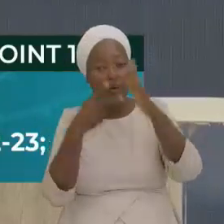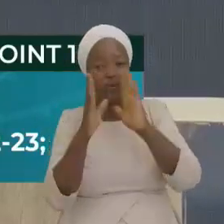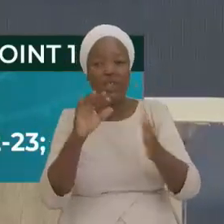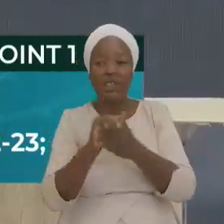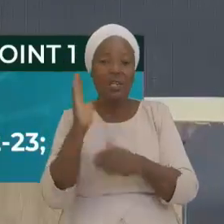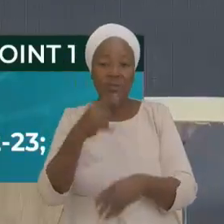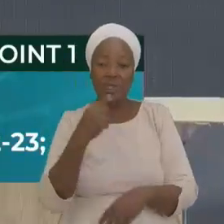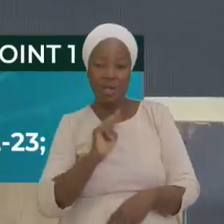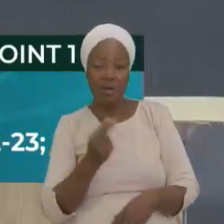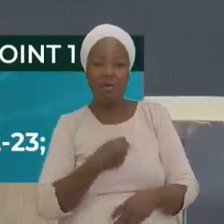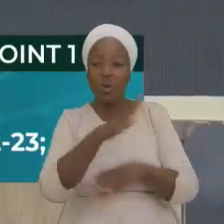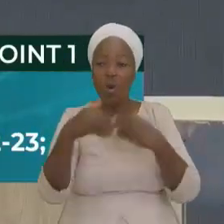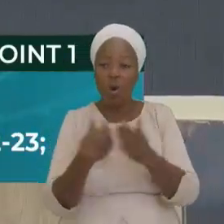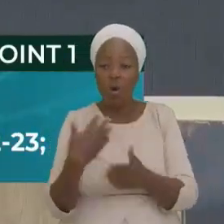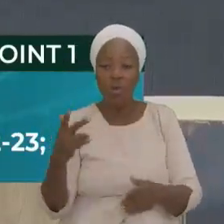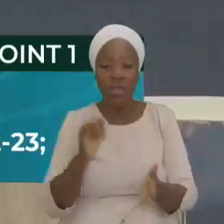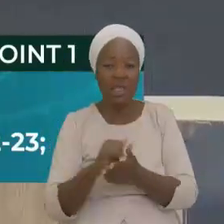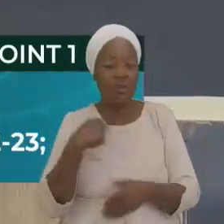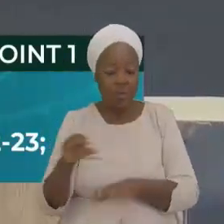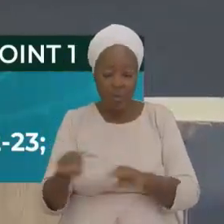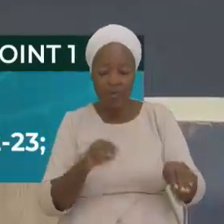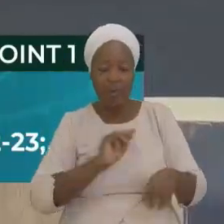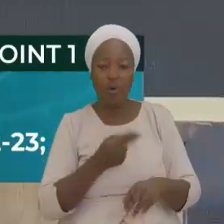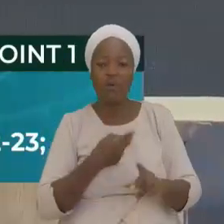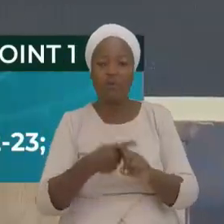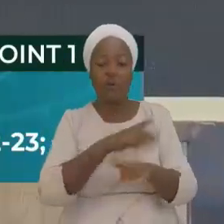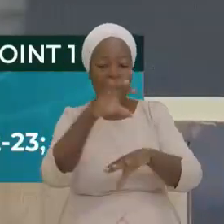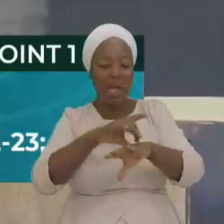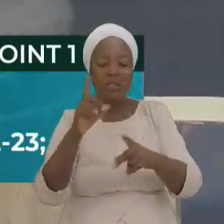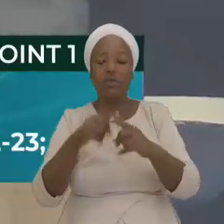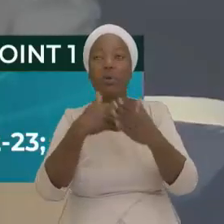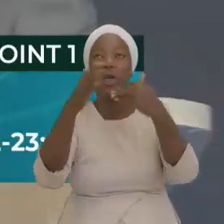us all things that will move us from earth to heaven.